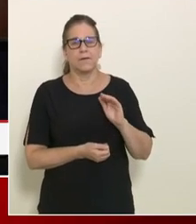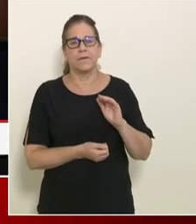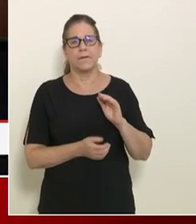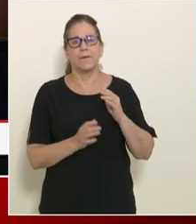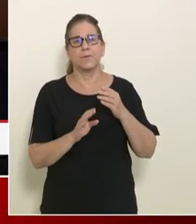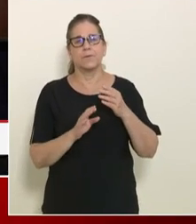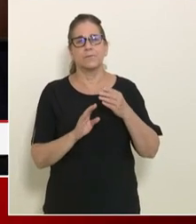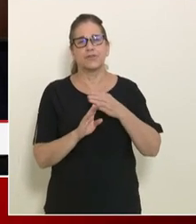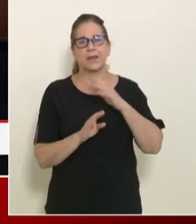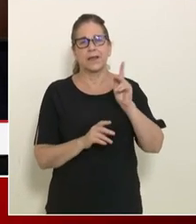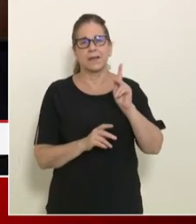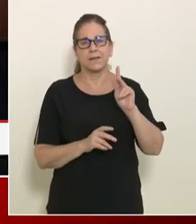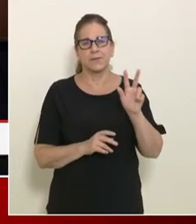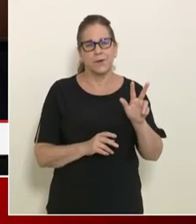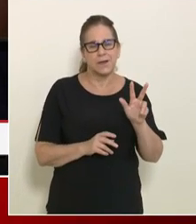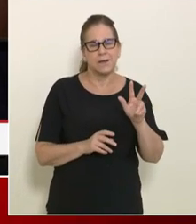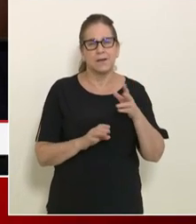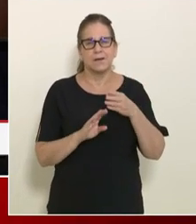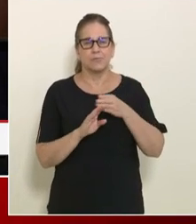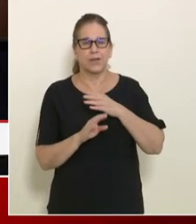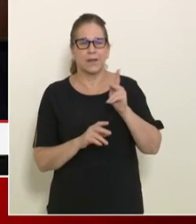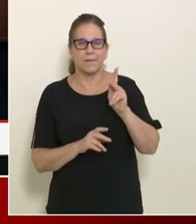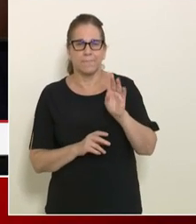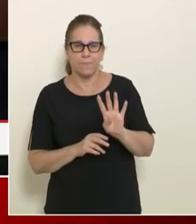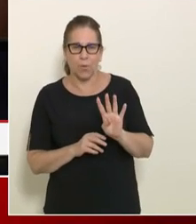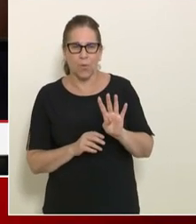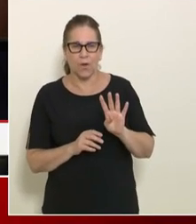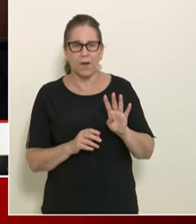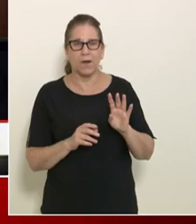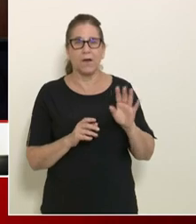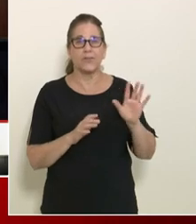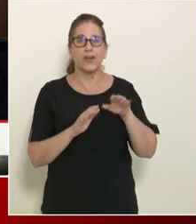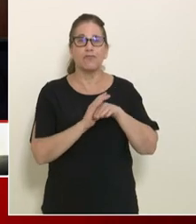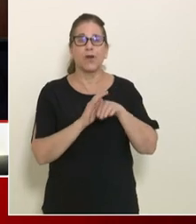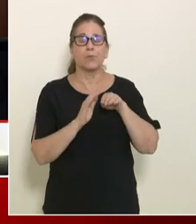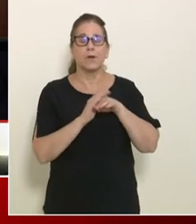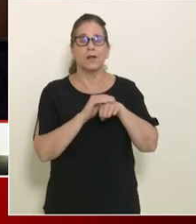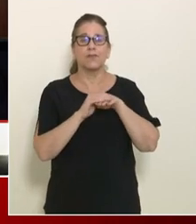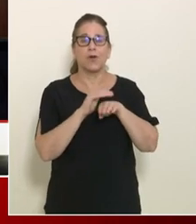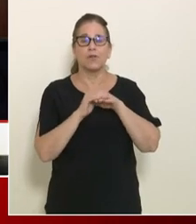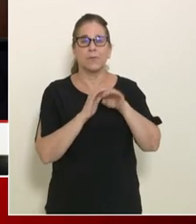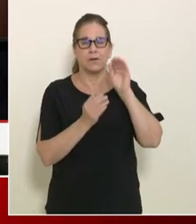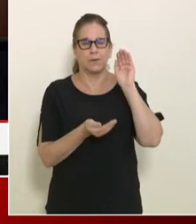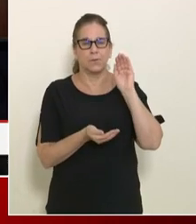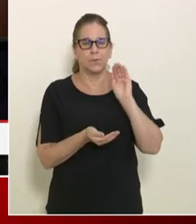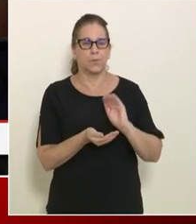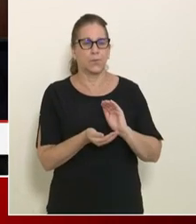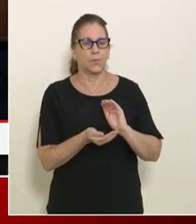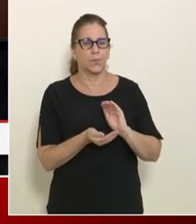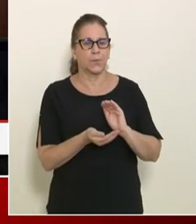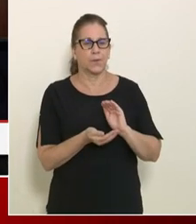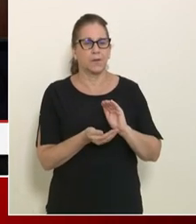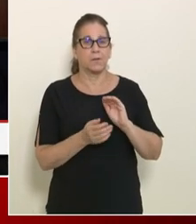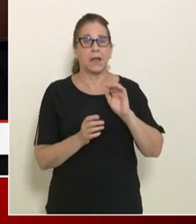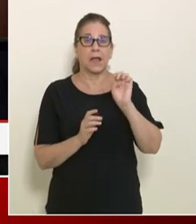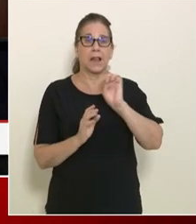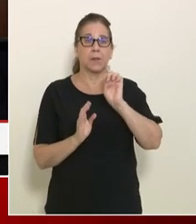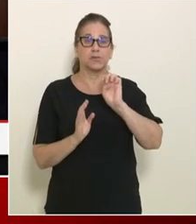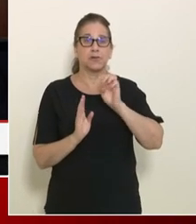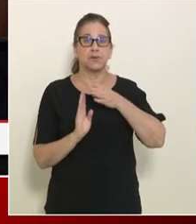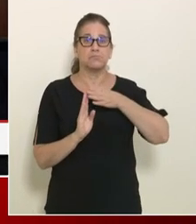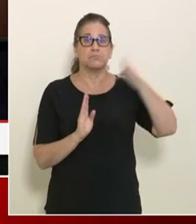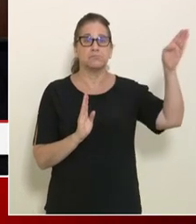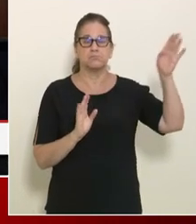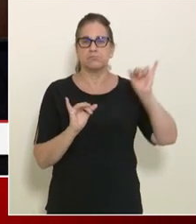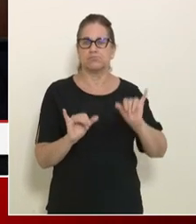youngest children engage in virtual, they'll do something with them differently at home. And that's across the board or across the city